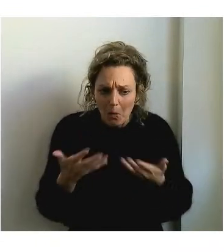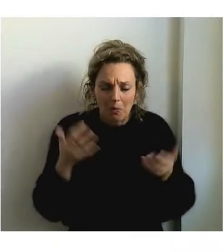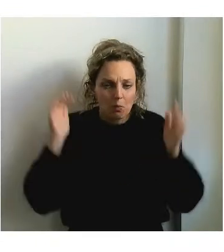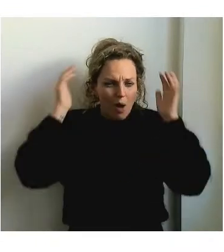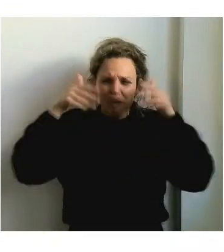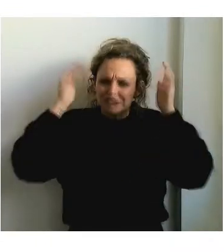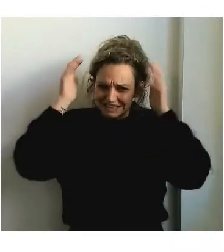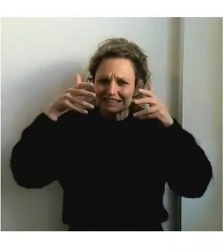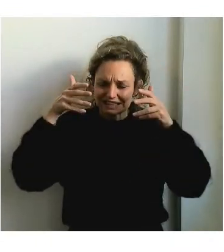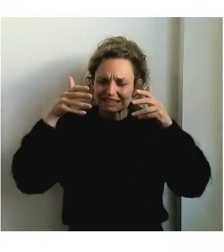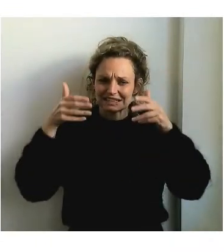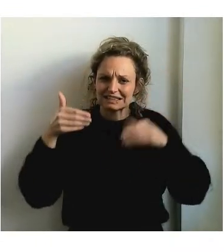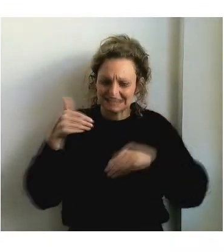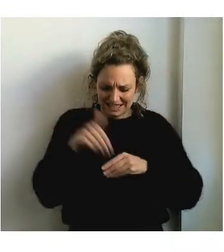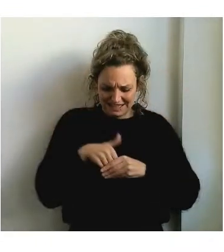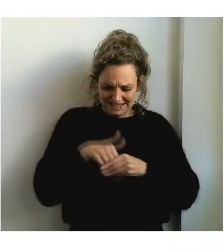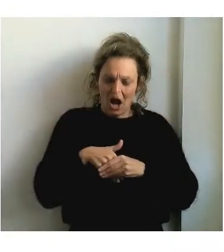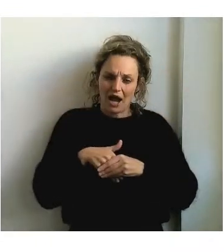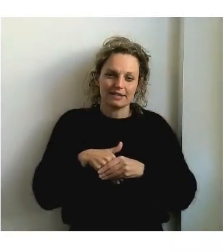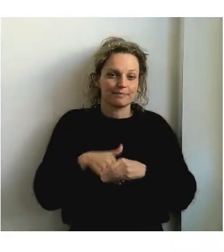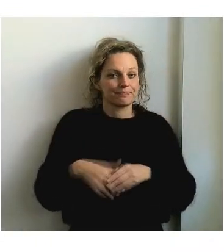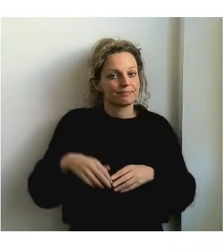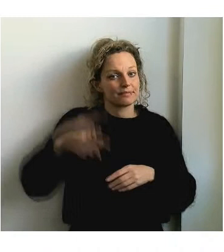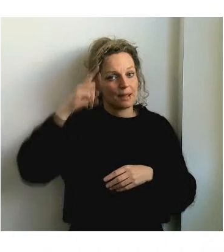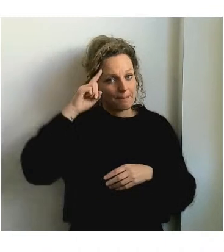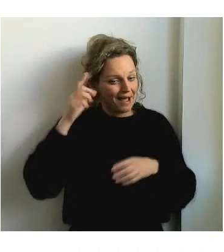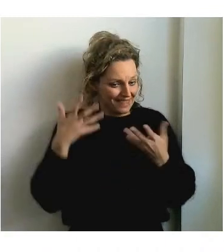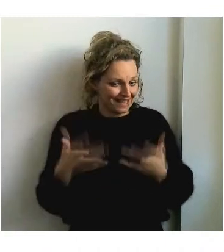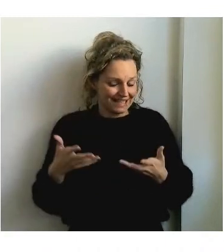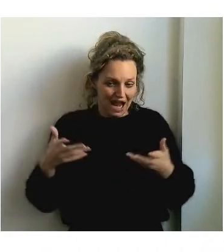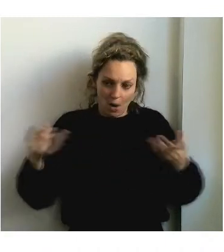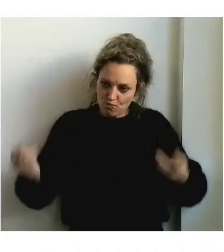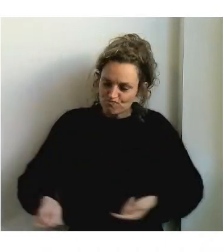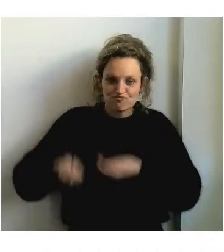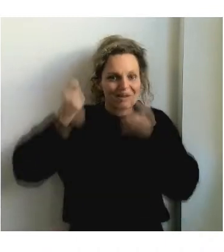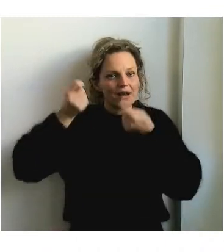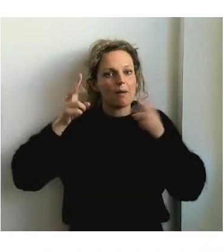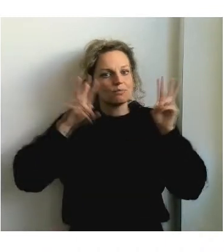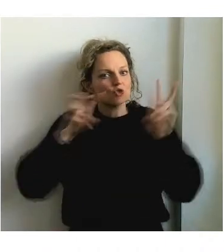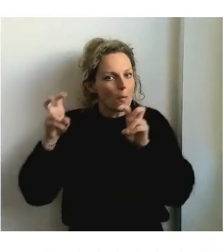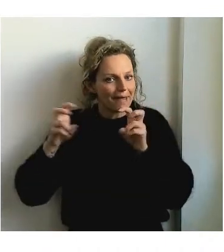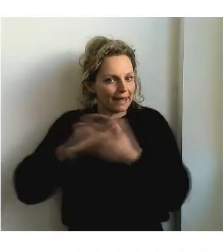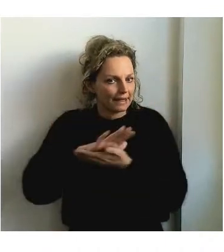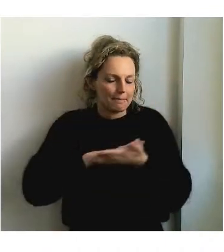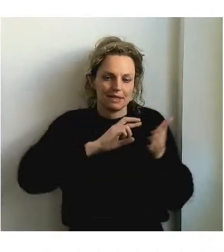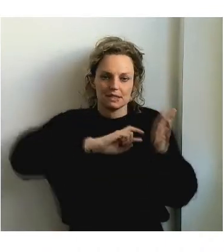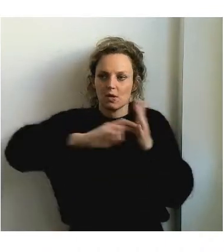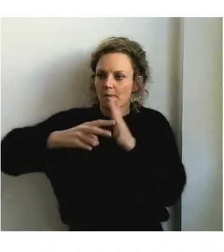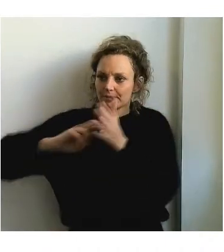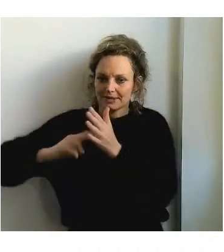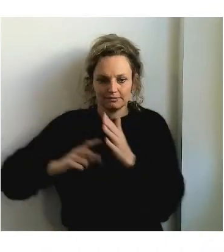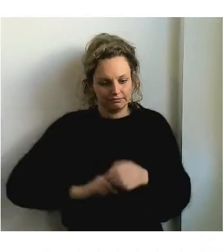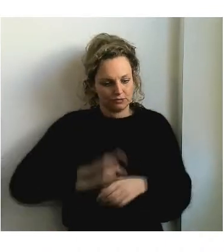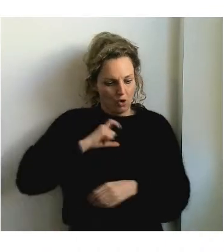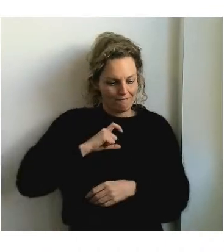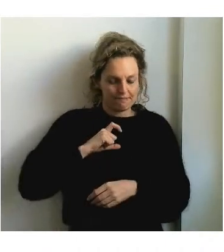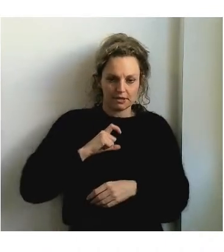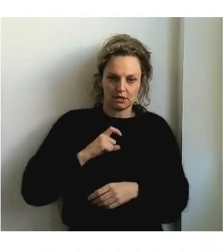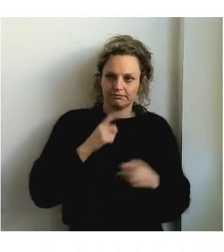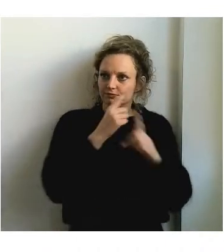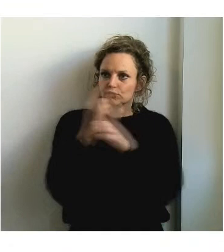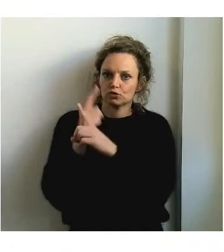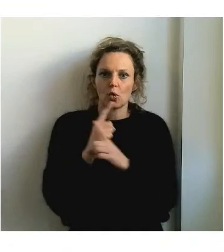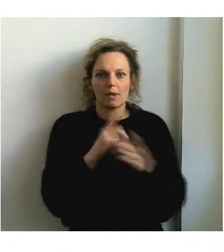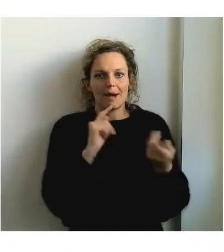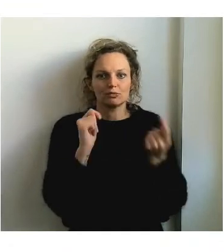this cuts through, doesn't it? It really does brings those things to the surface. It gets organisations talking about change and the needs of people in their organisation. Yeah,